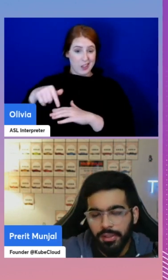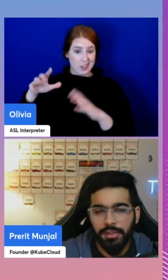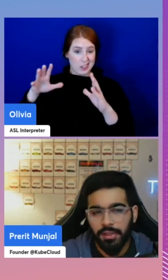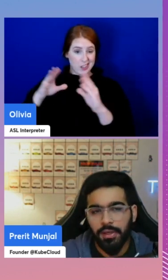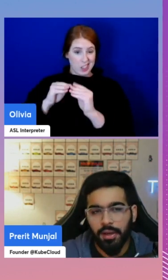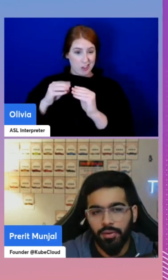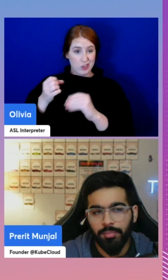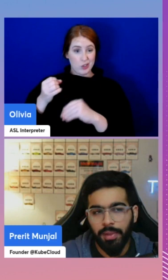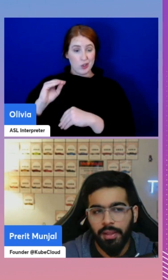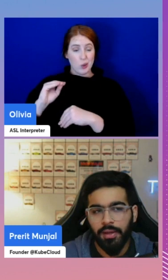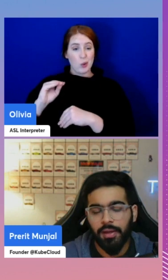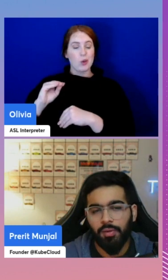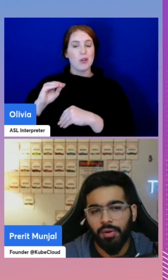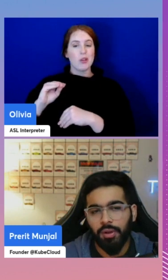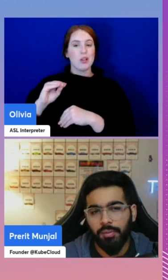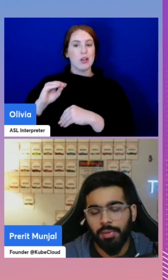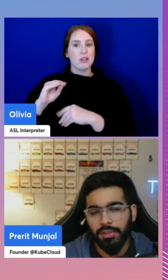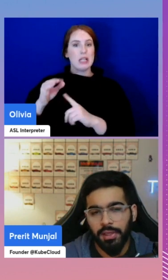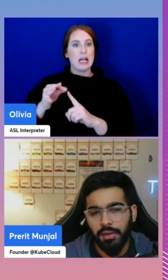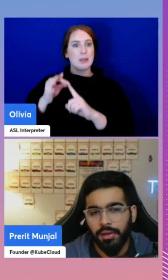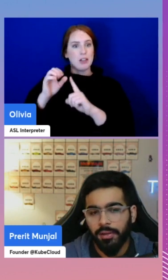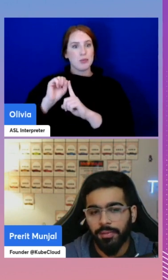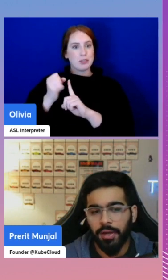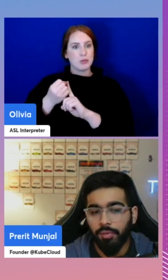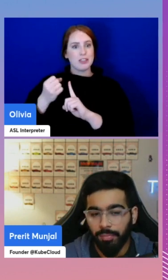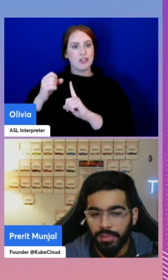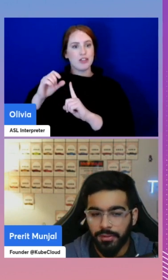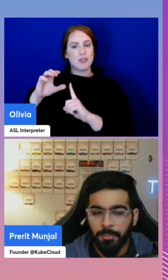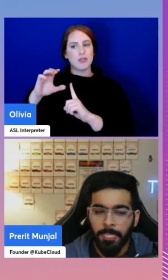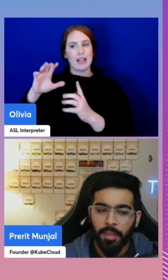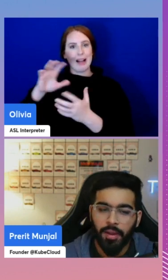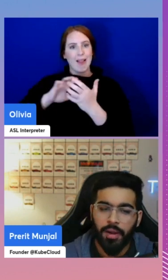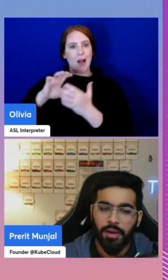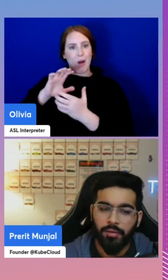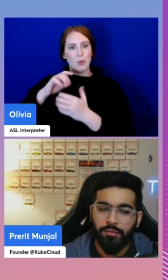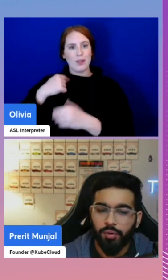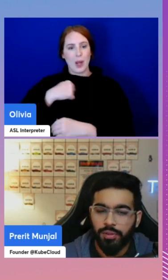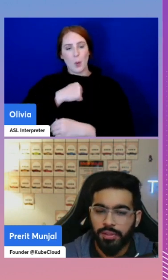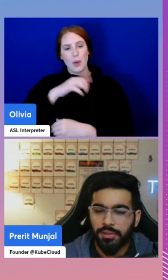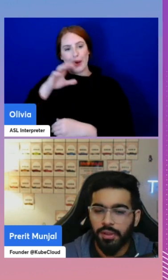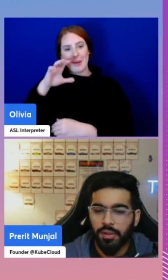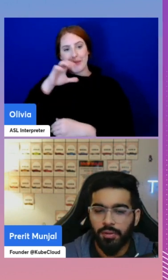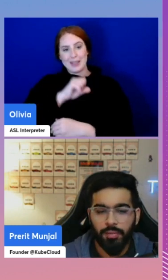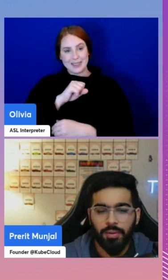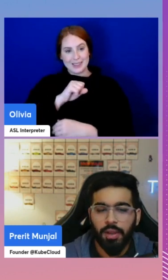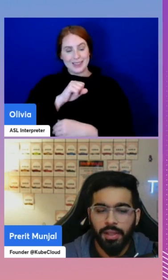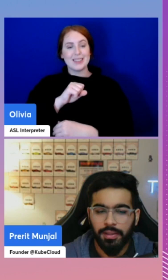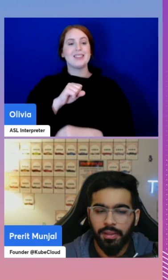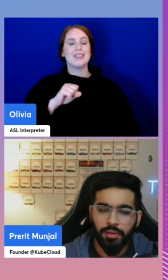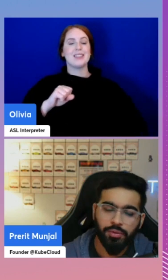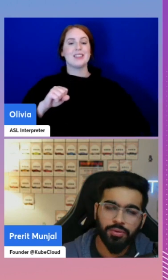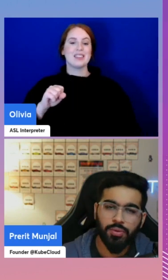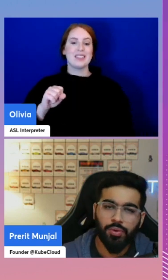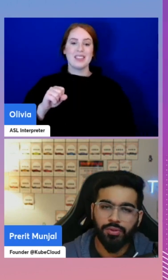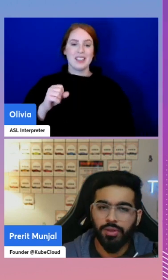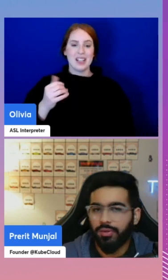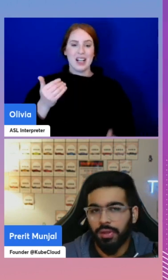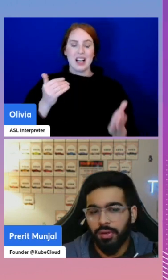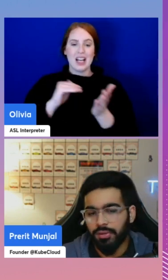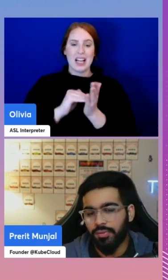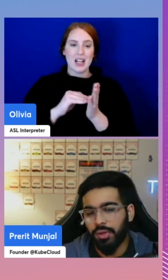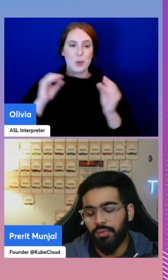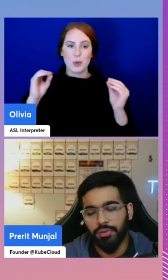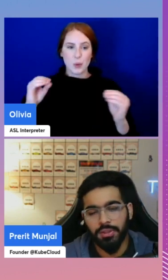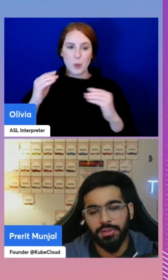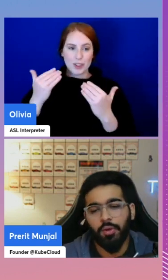is an edge case in cloud billing and cloud budget alerting that we missed. And fourth is again, it was no